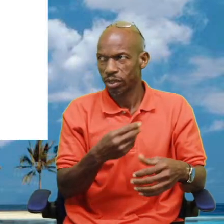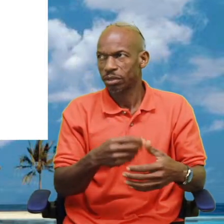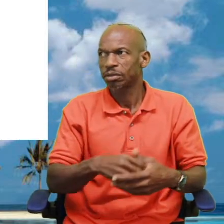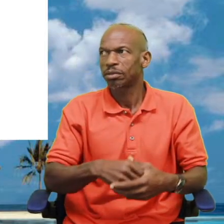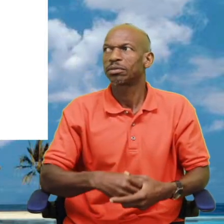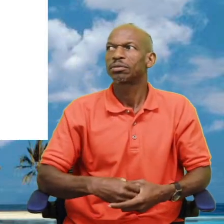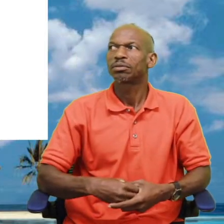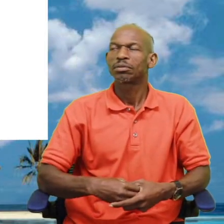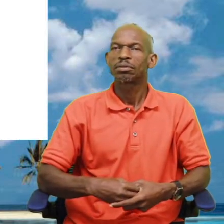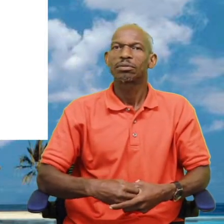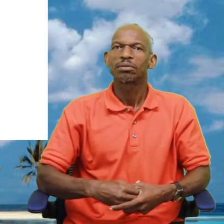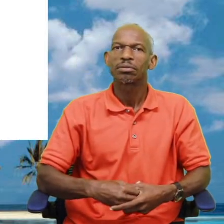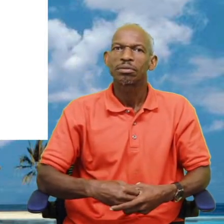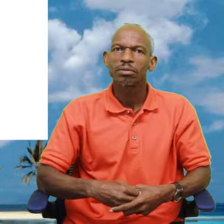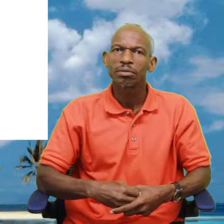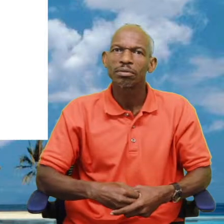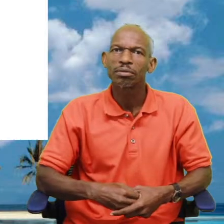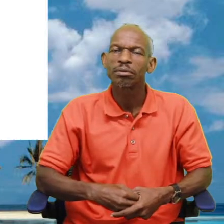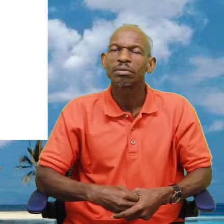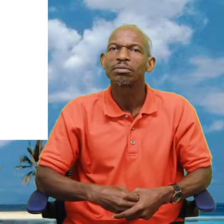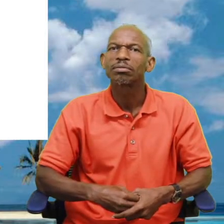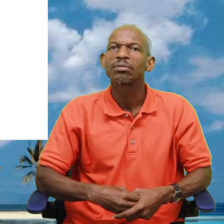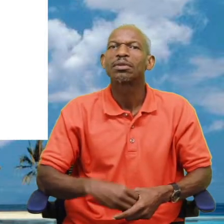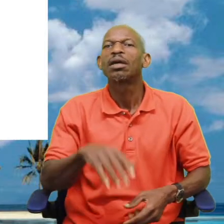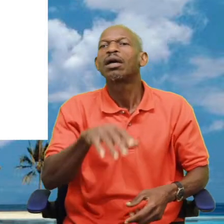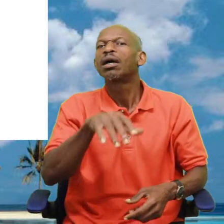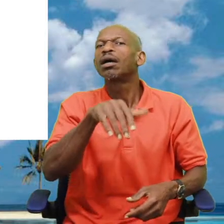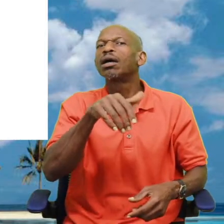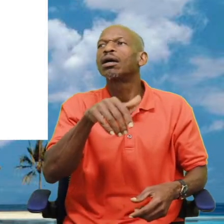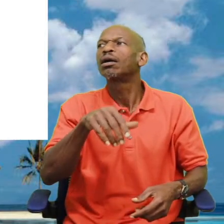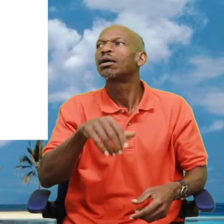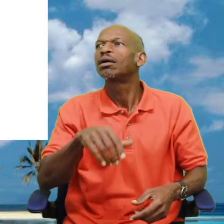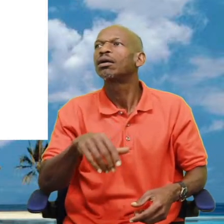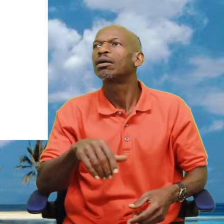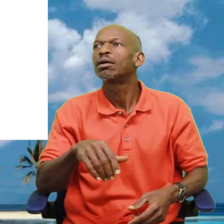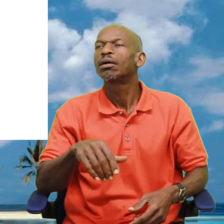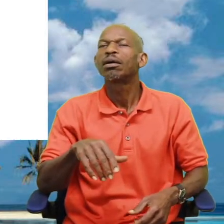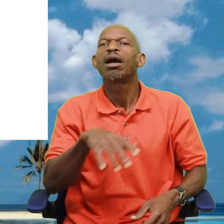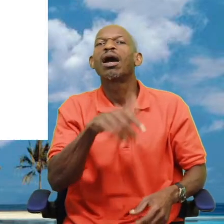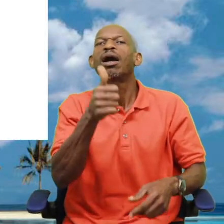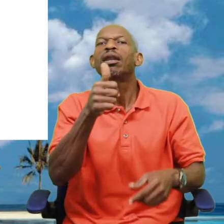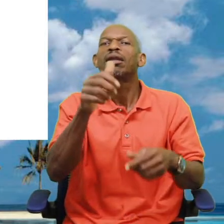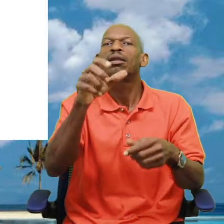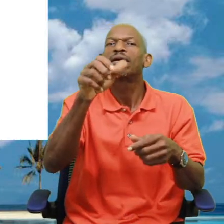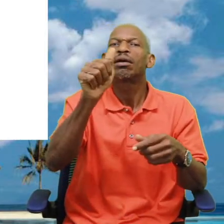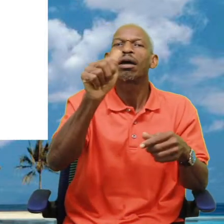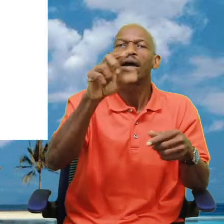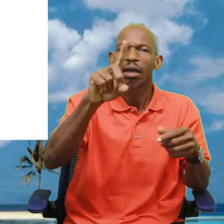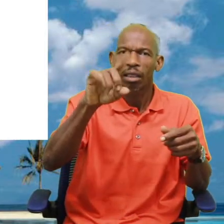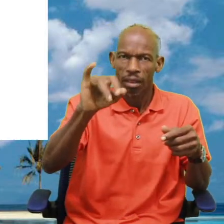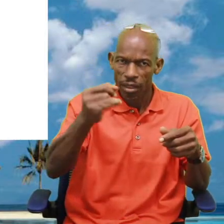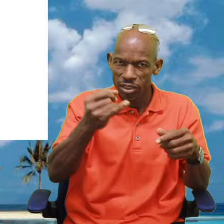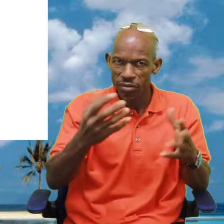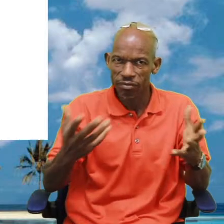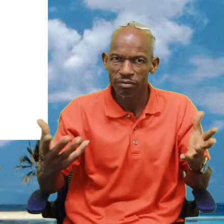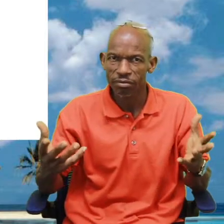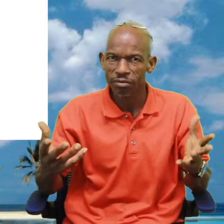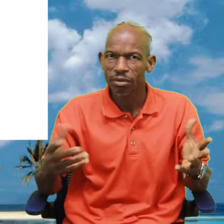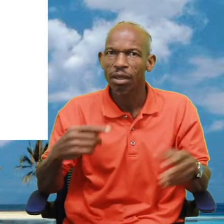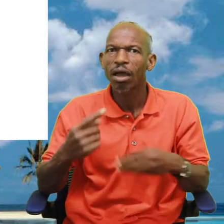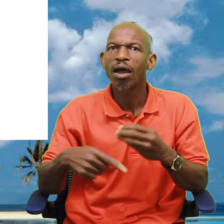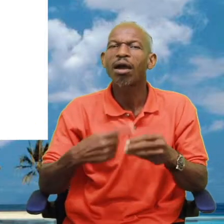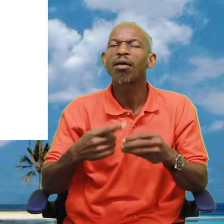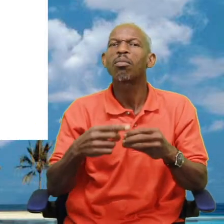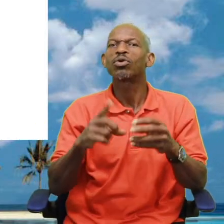White. So that dog is white. Give me another word to describe this dog. What do you think of this dog? Let's look